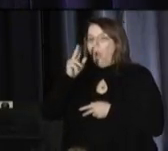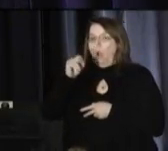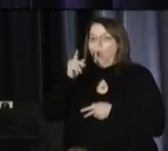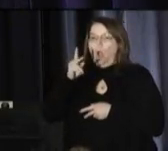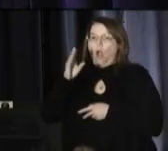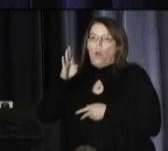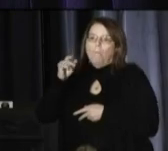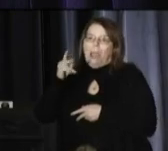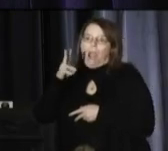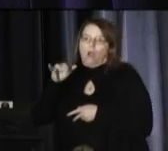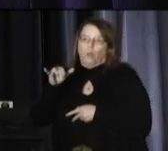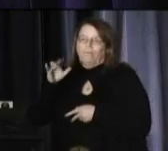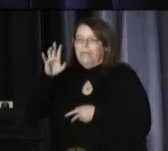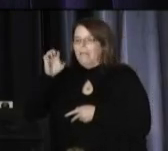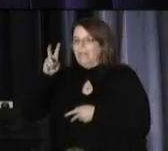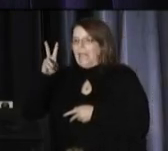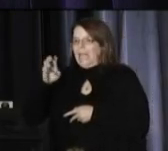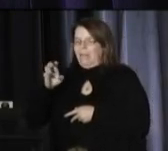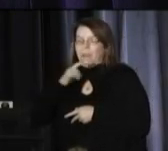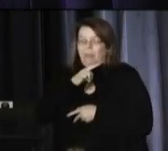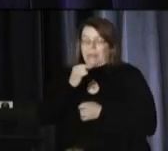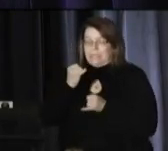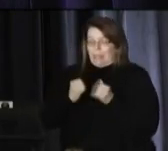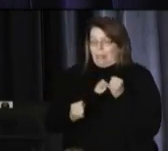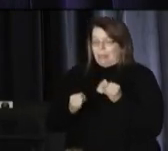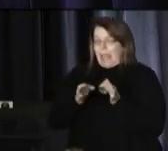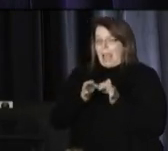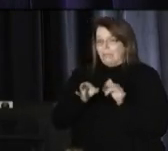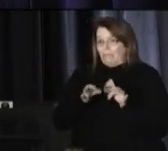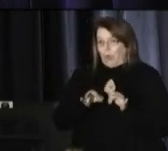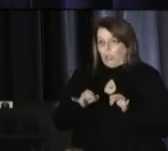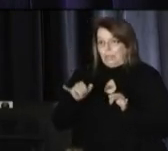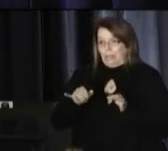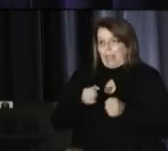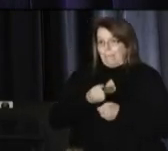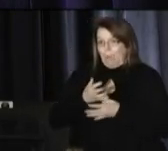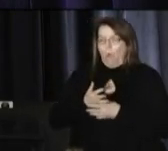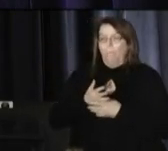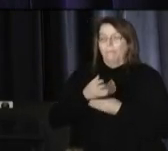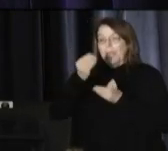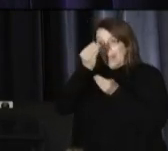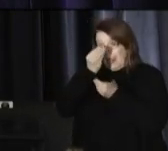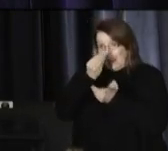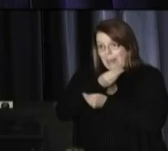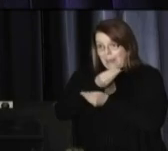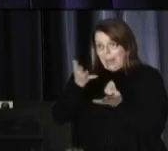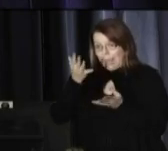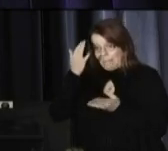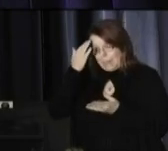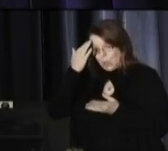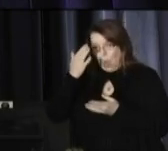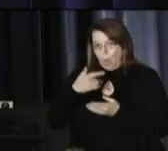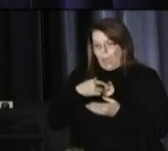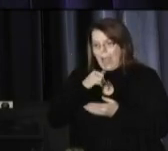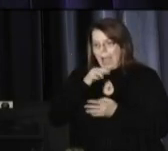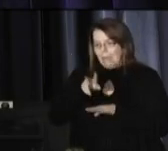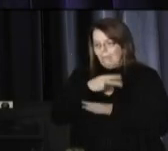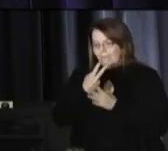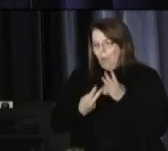the last verse in that poem. Let it be known, I did not fall from